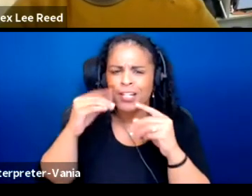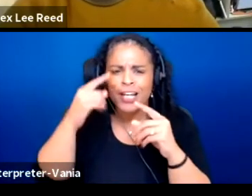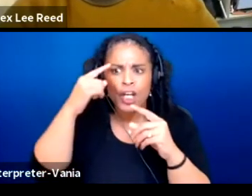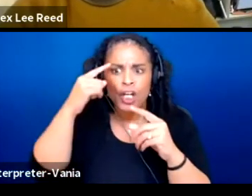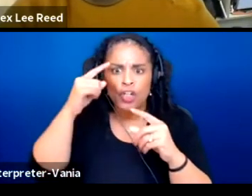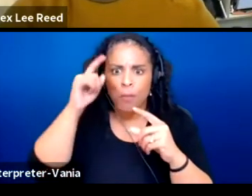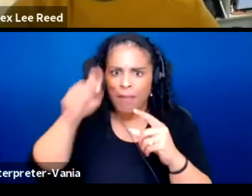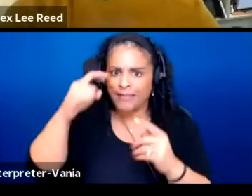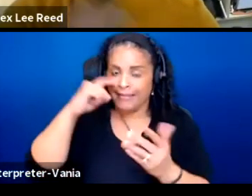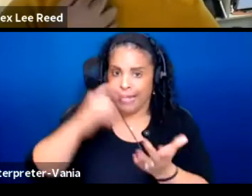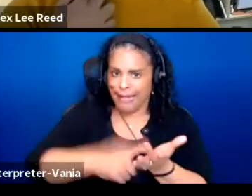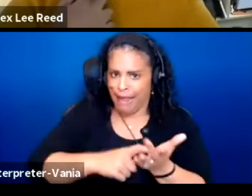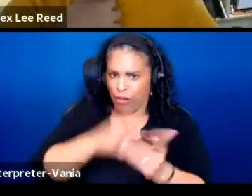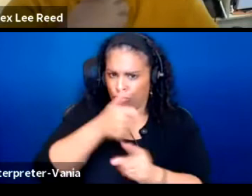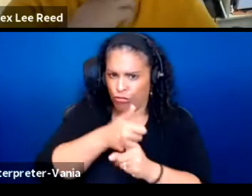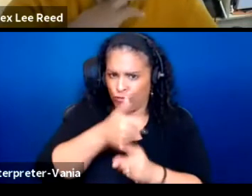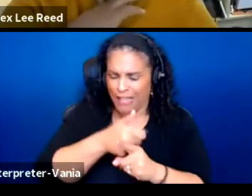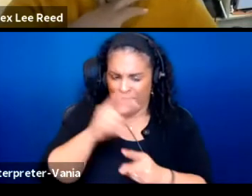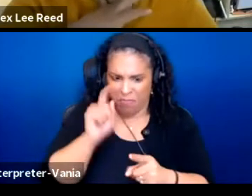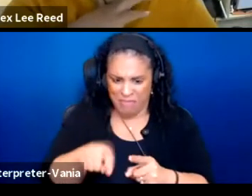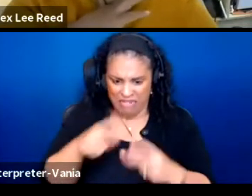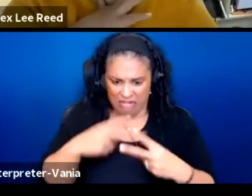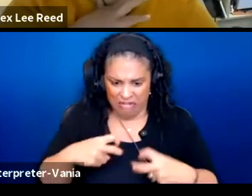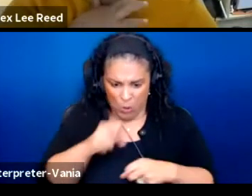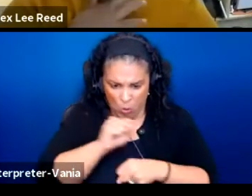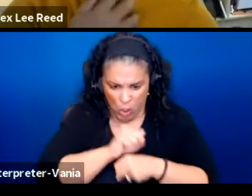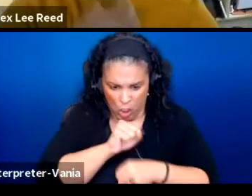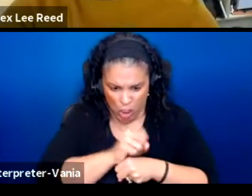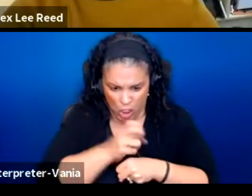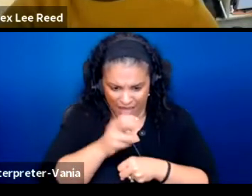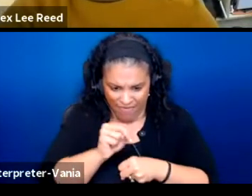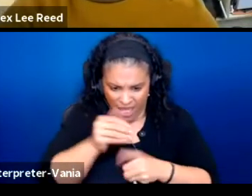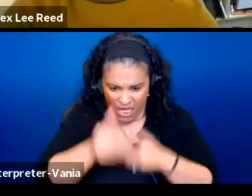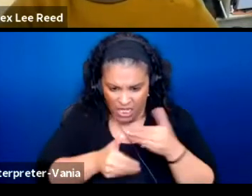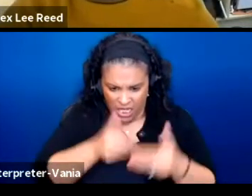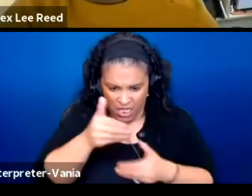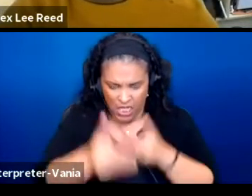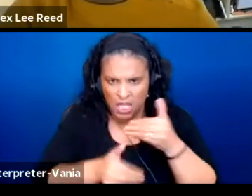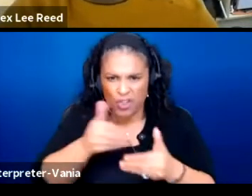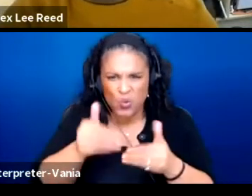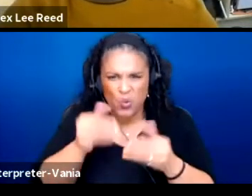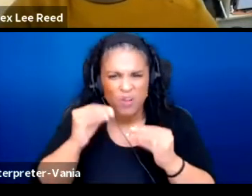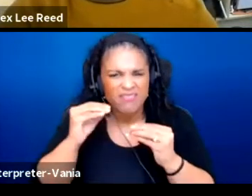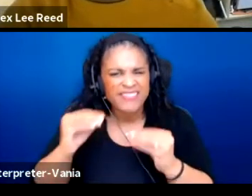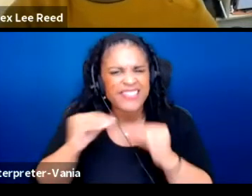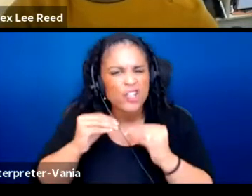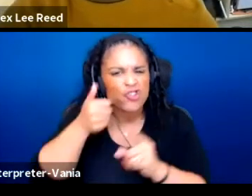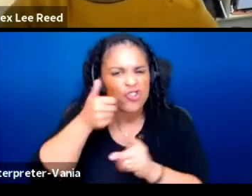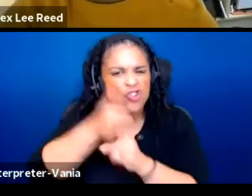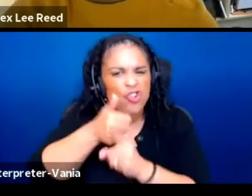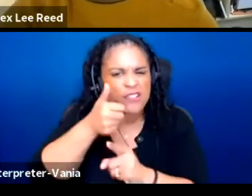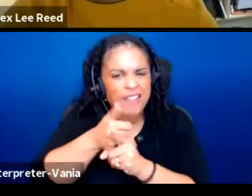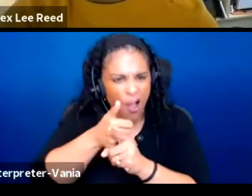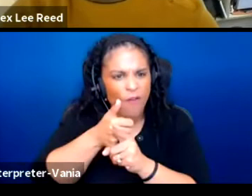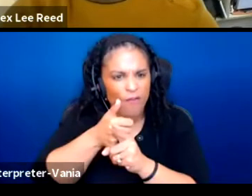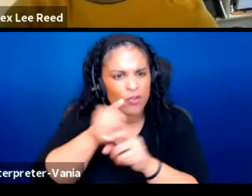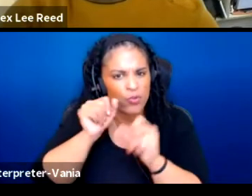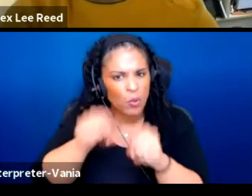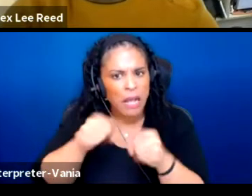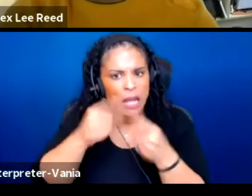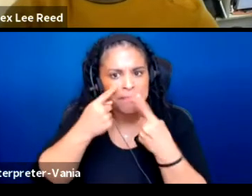acknowledging that you need to do certain kinds of work, and then you go about doing, educating yourself